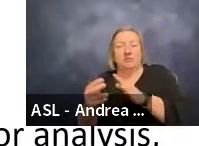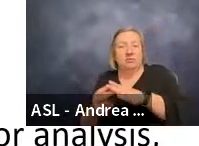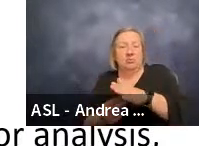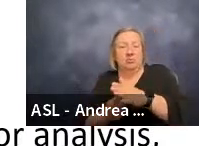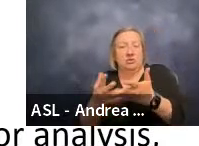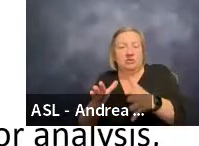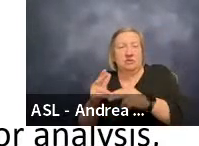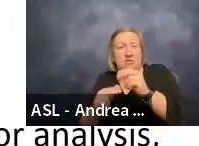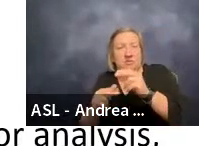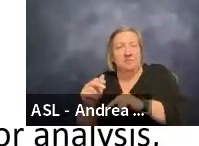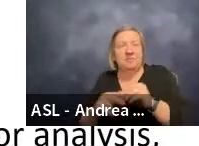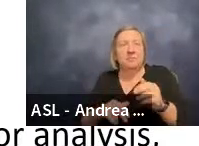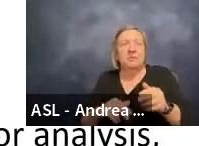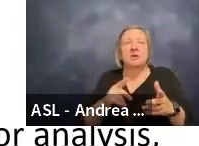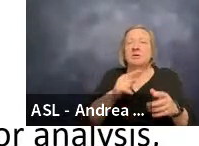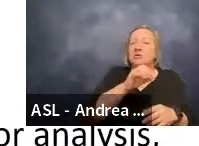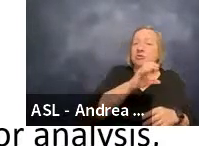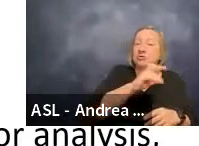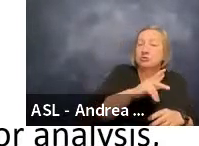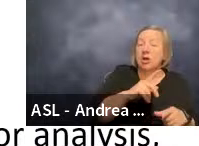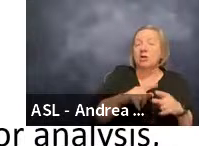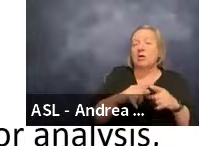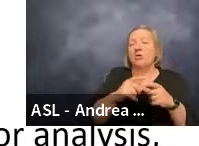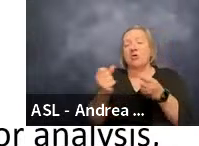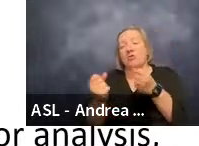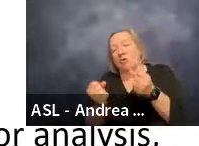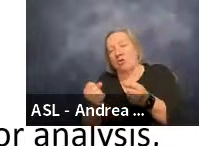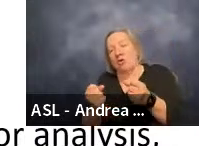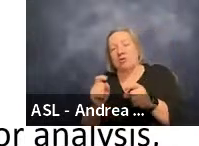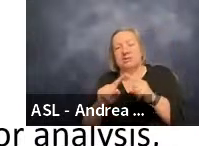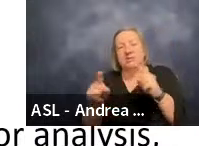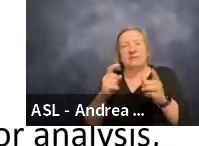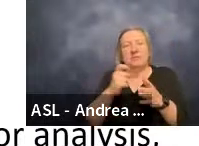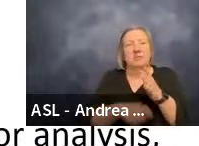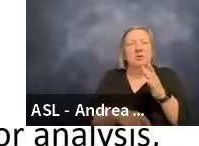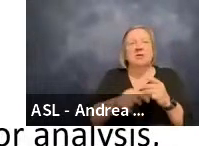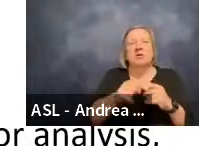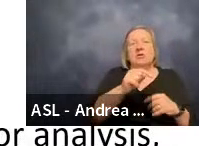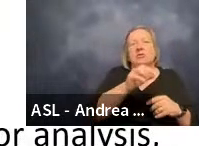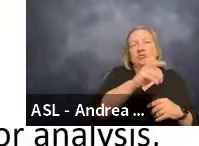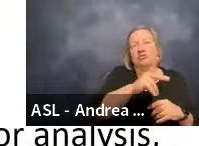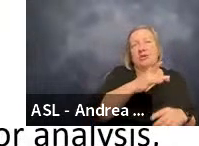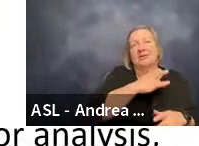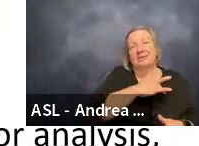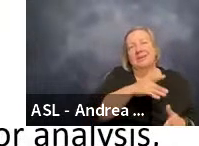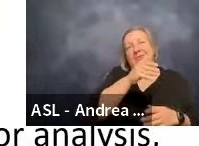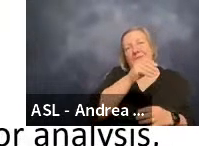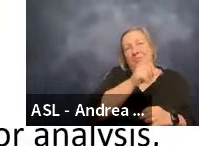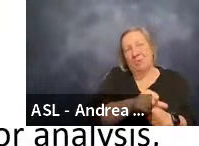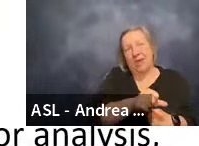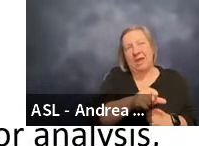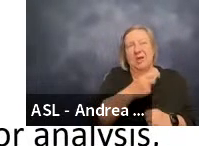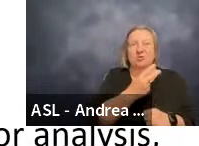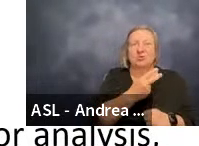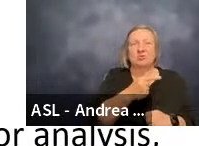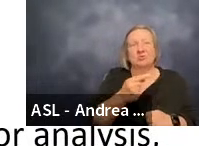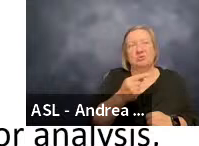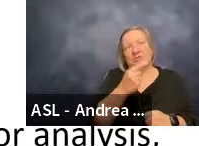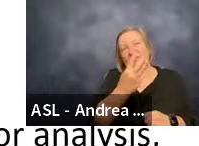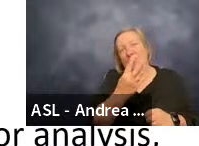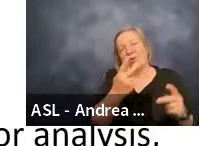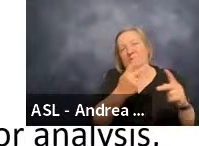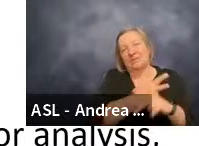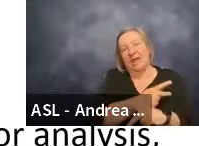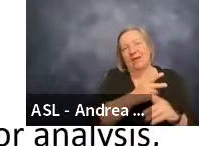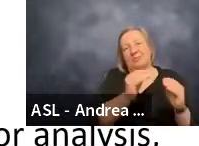passenger vehicles should pay. So we call that the truck toll multiplier. Typically, trucks pay 2 to 4 or